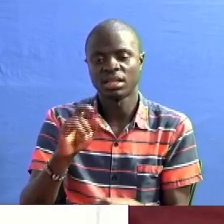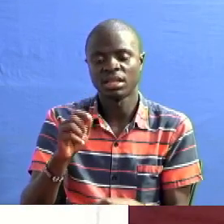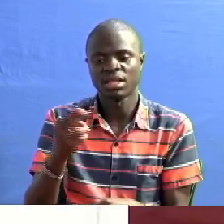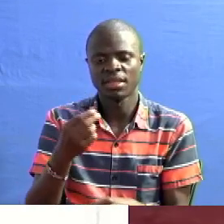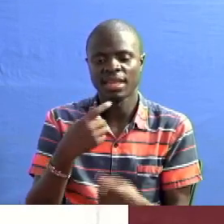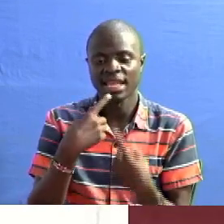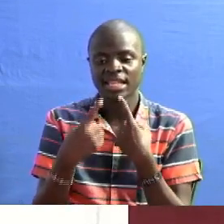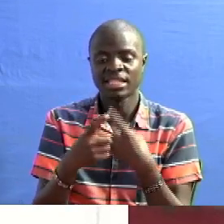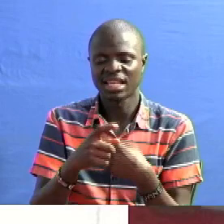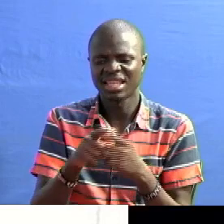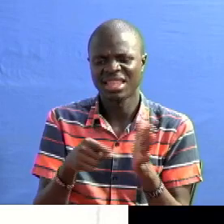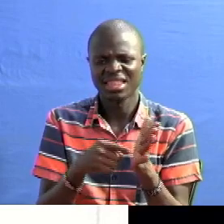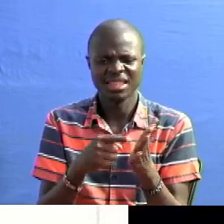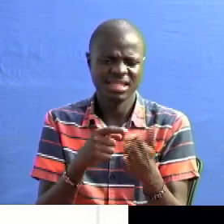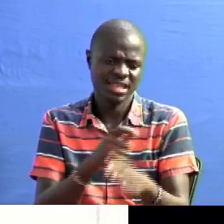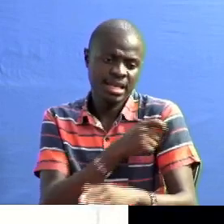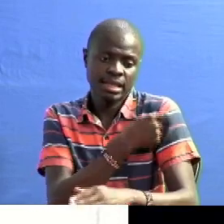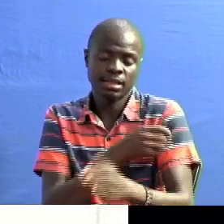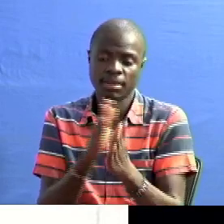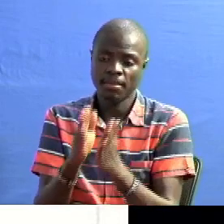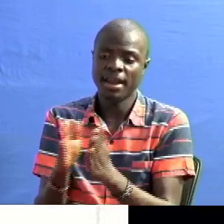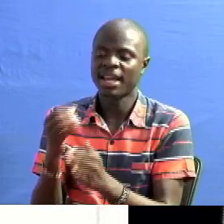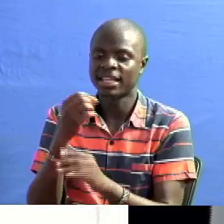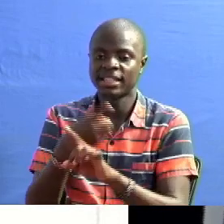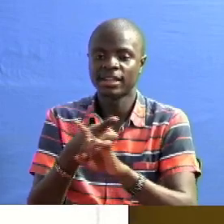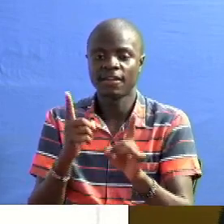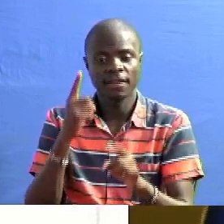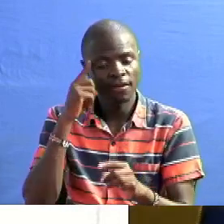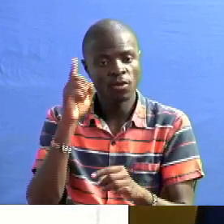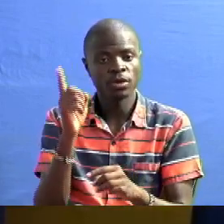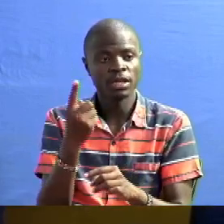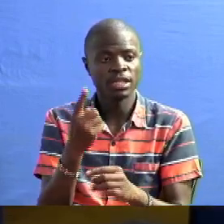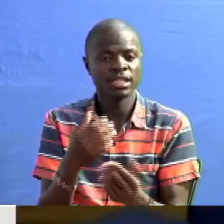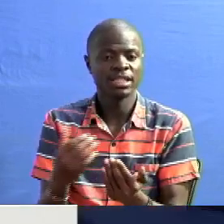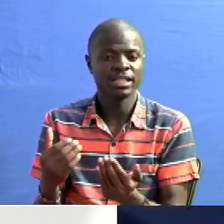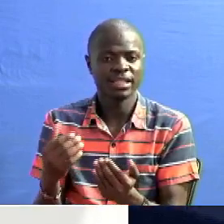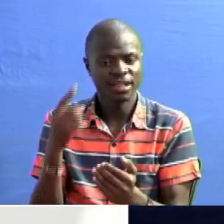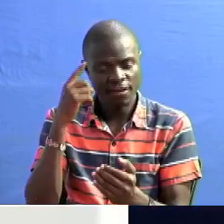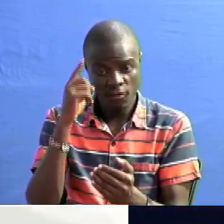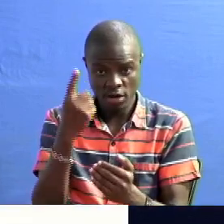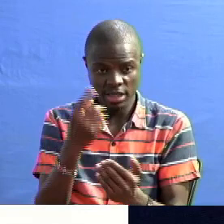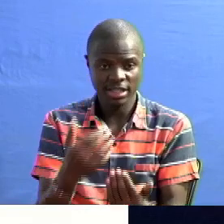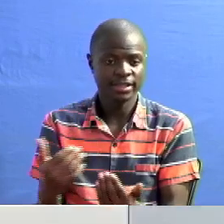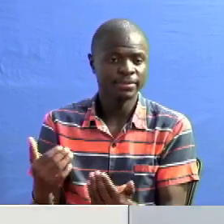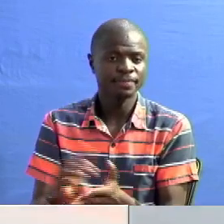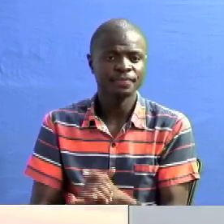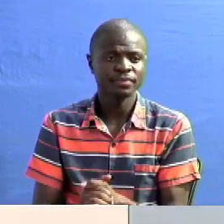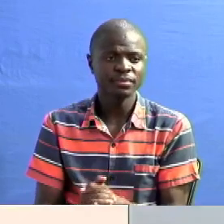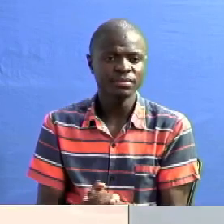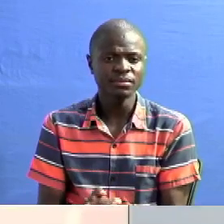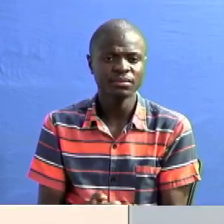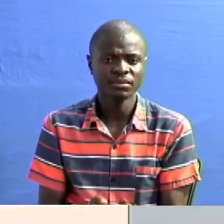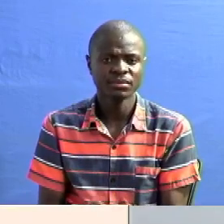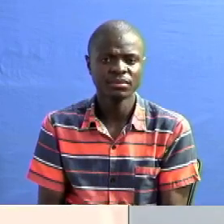as specific to each condition and are tailored to suit the children's age and the milestones required for each child. So you find